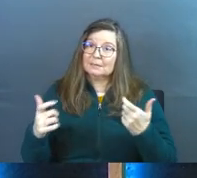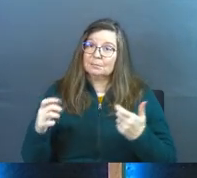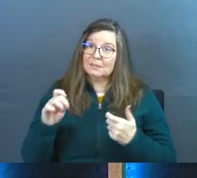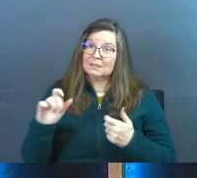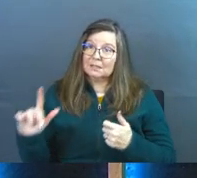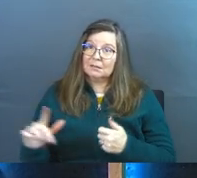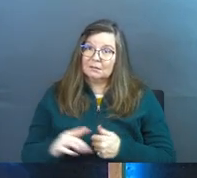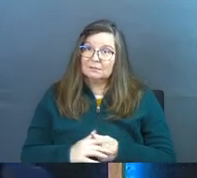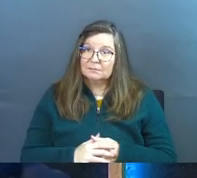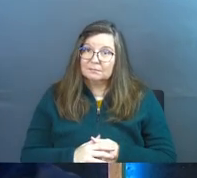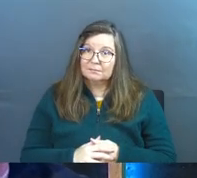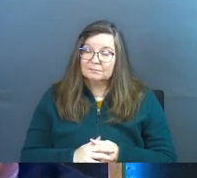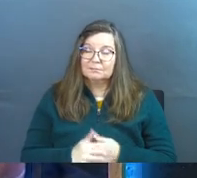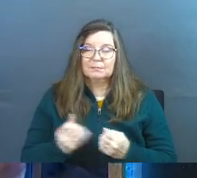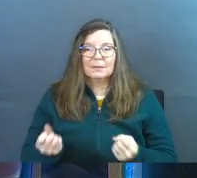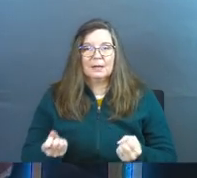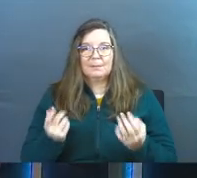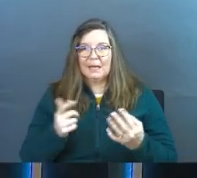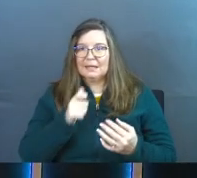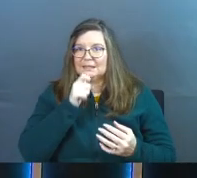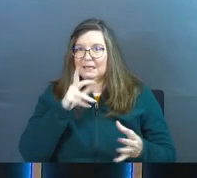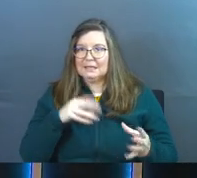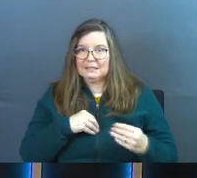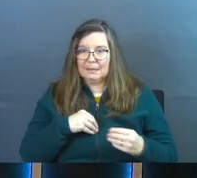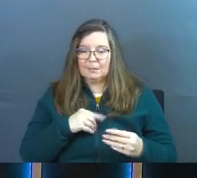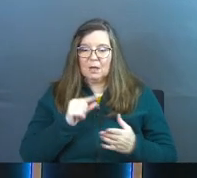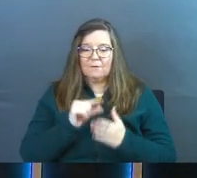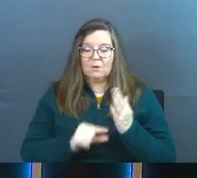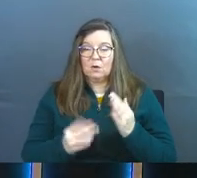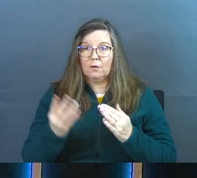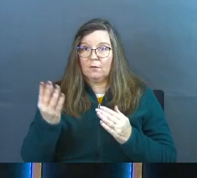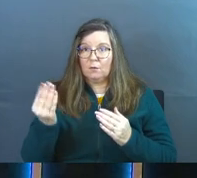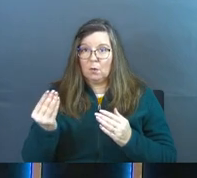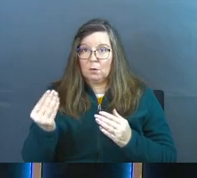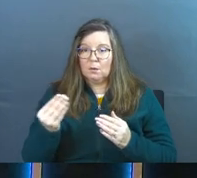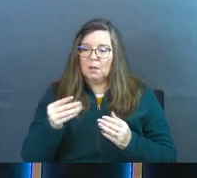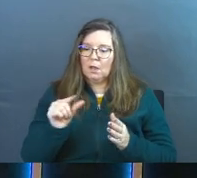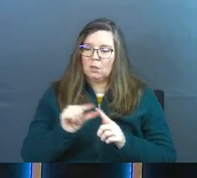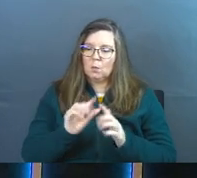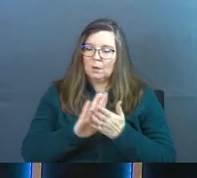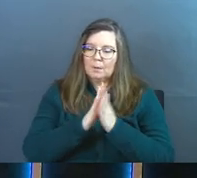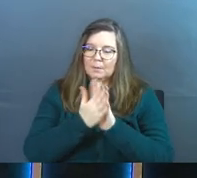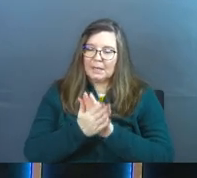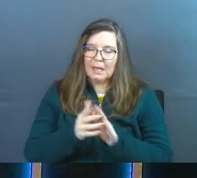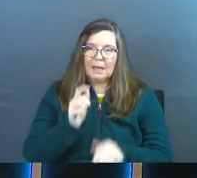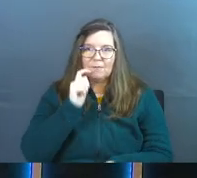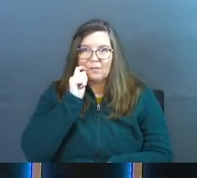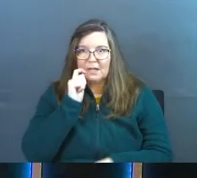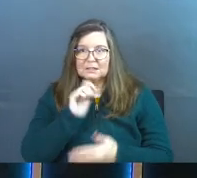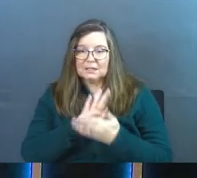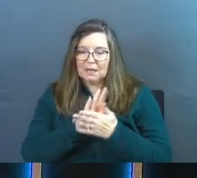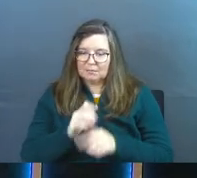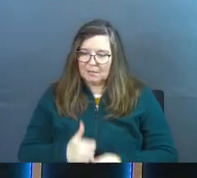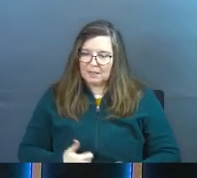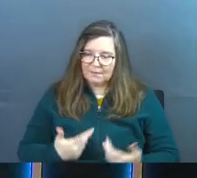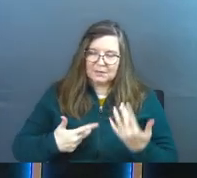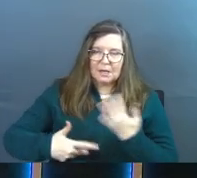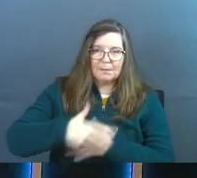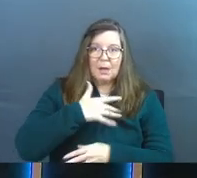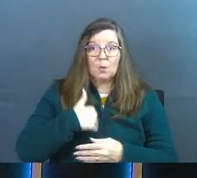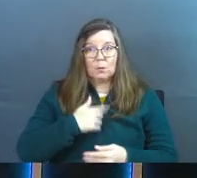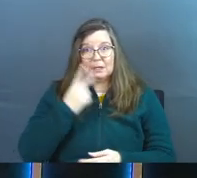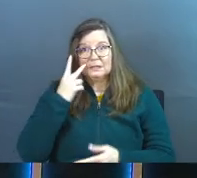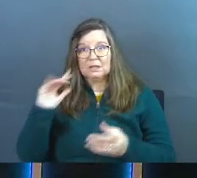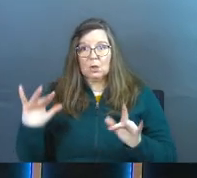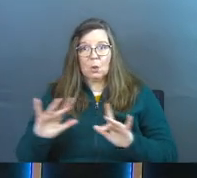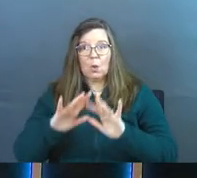deal. But many did not accept him. Verse 14, and the Word became flesh and dwelt among us, And we have